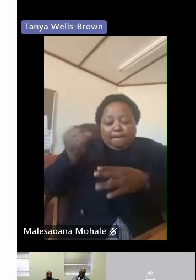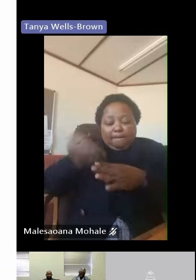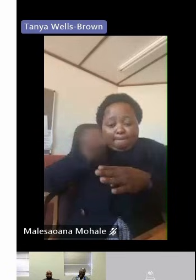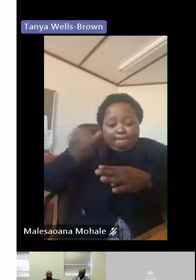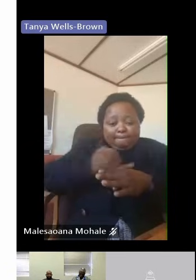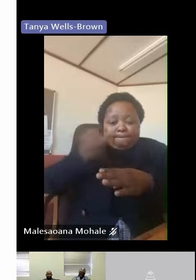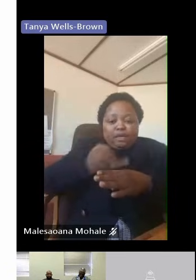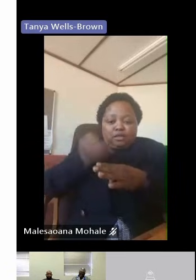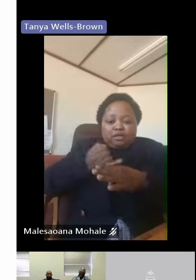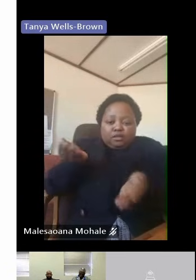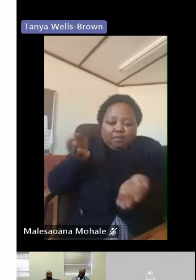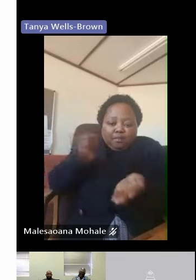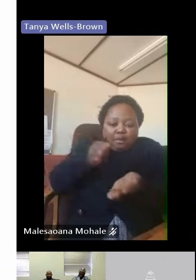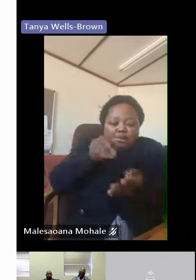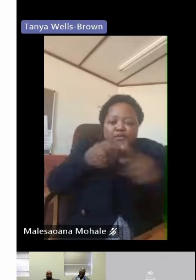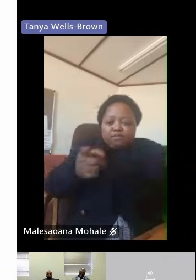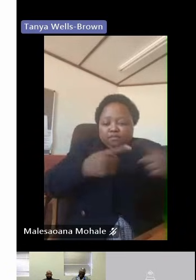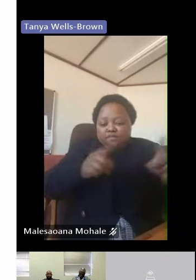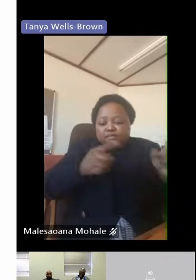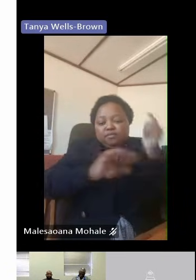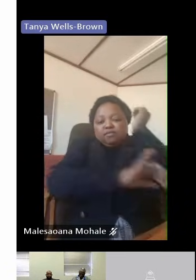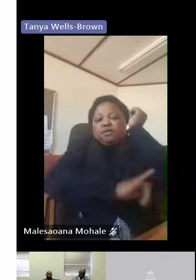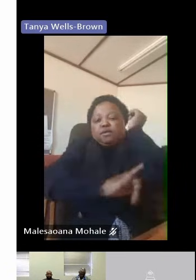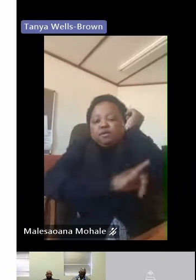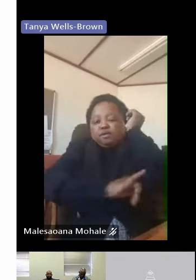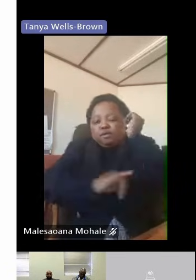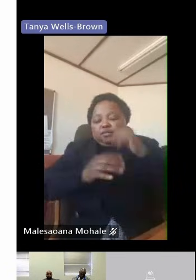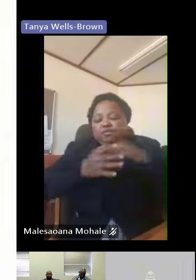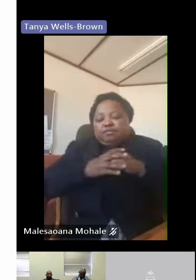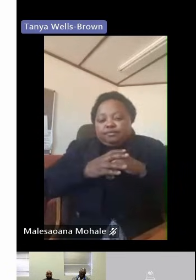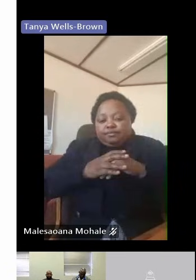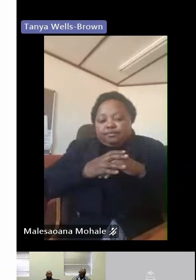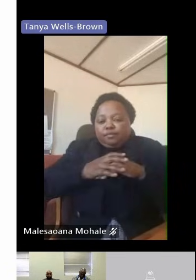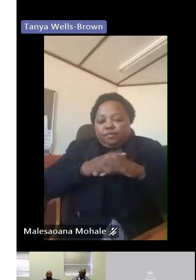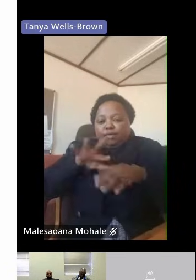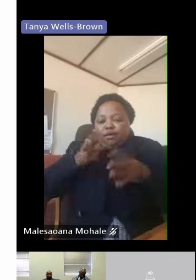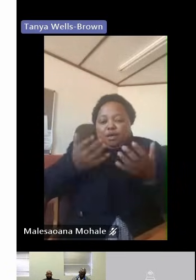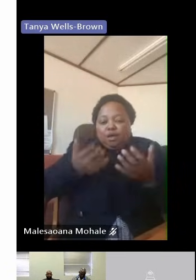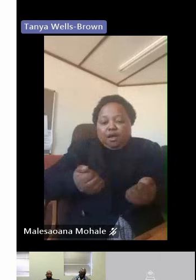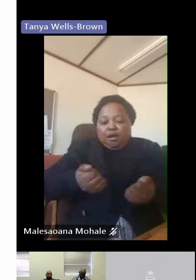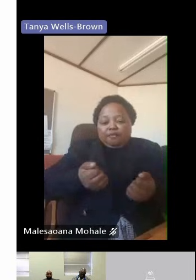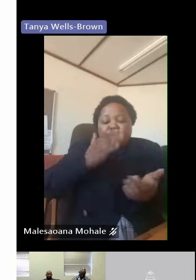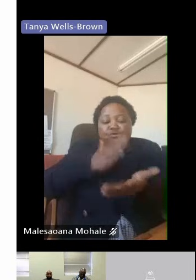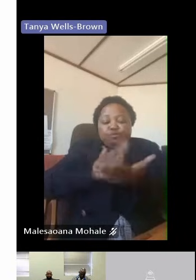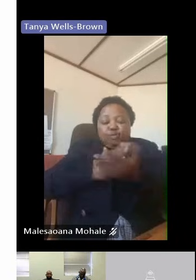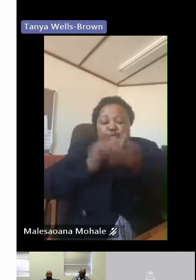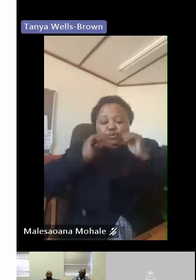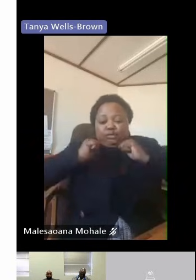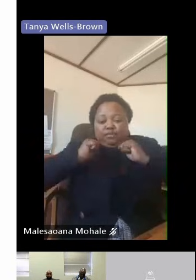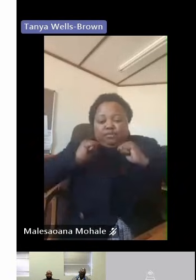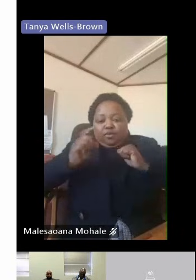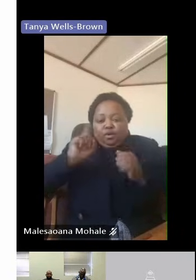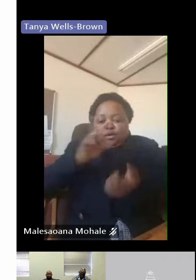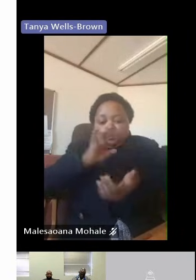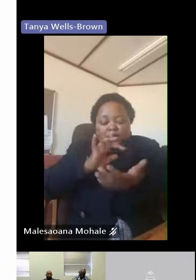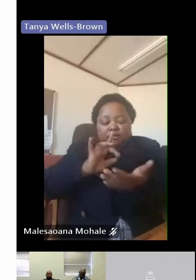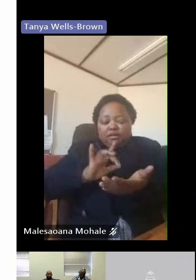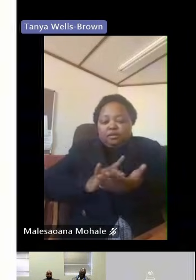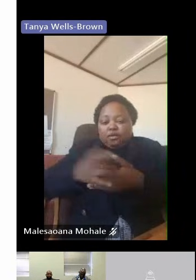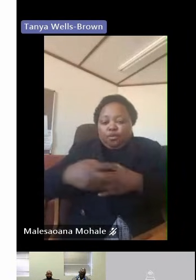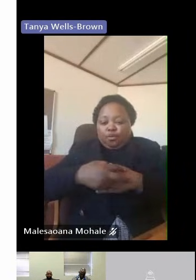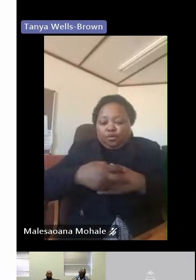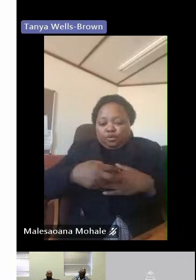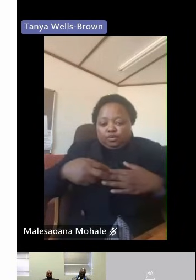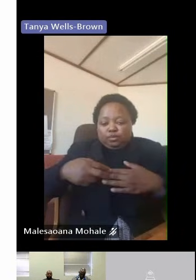various countries have really strengthened a sectoral response. For example,